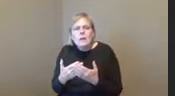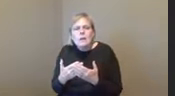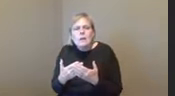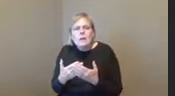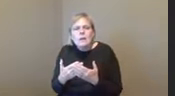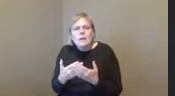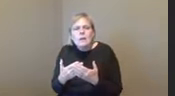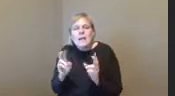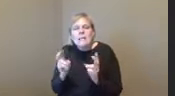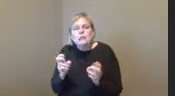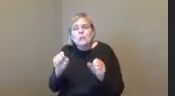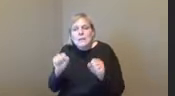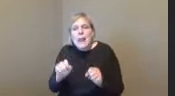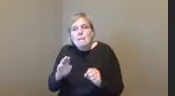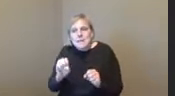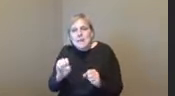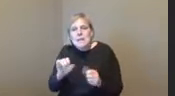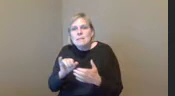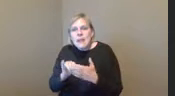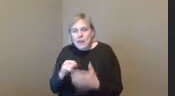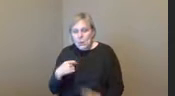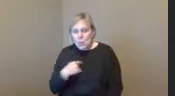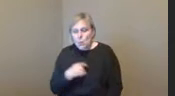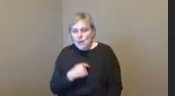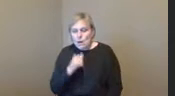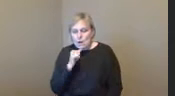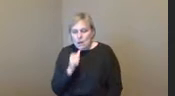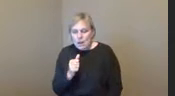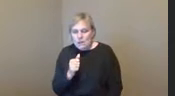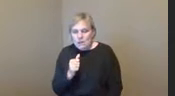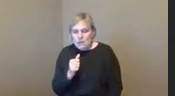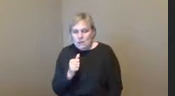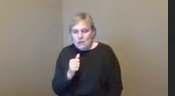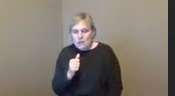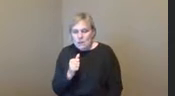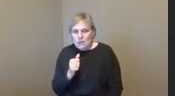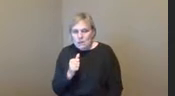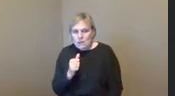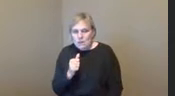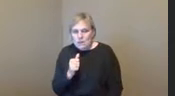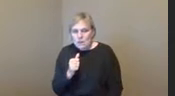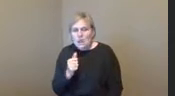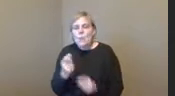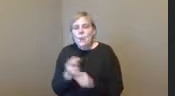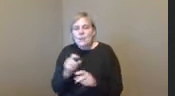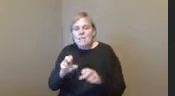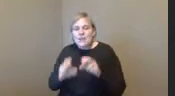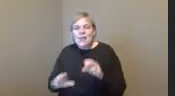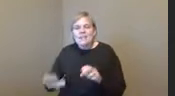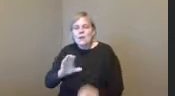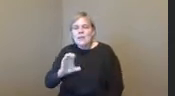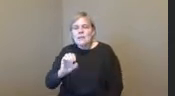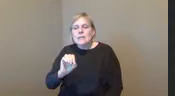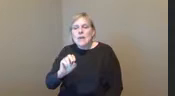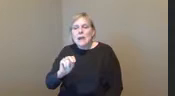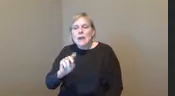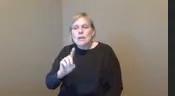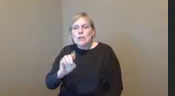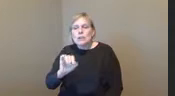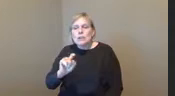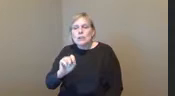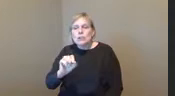an issue can be that we are not appropriately investing in people's conditions, right? And